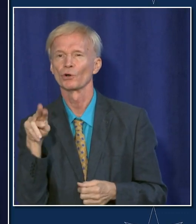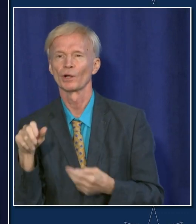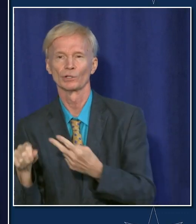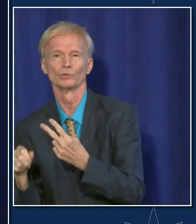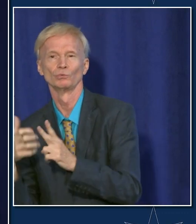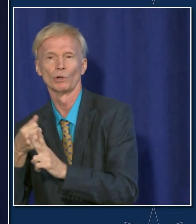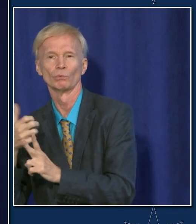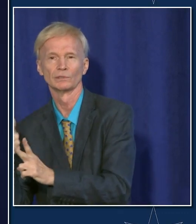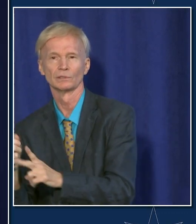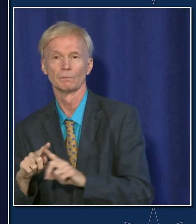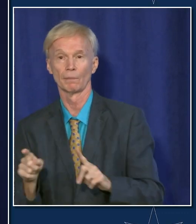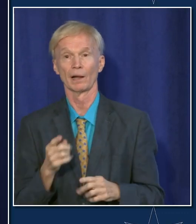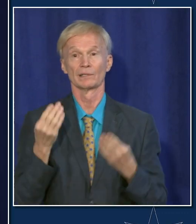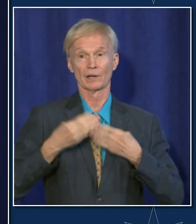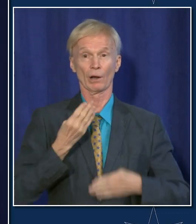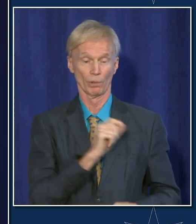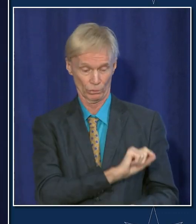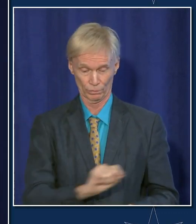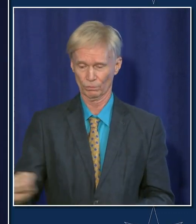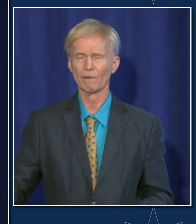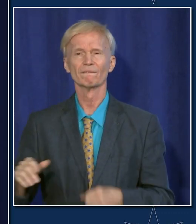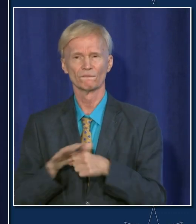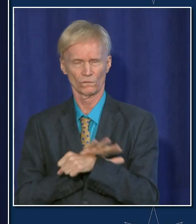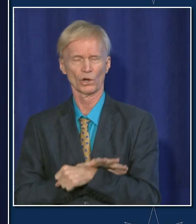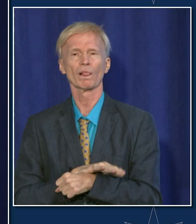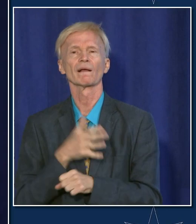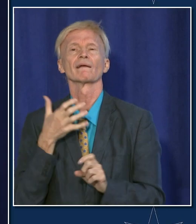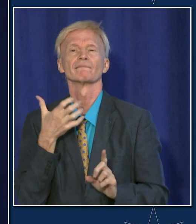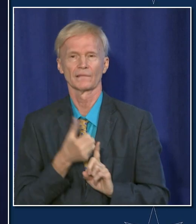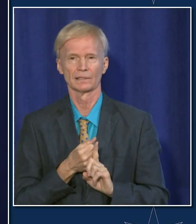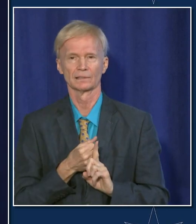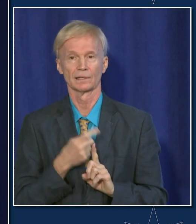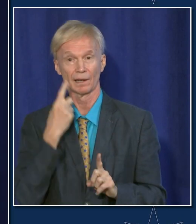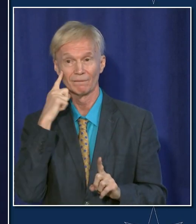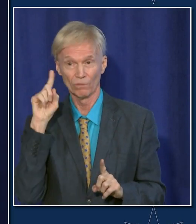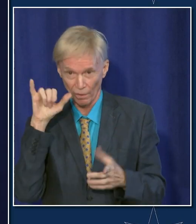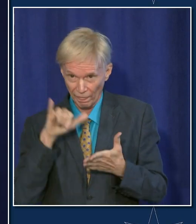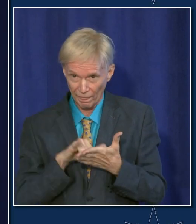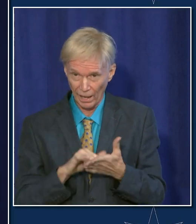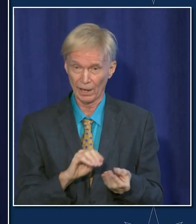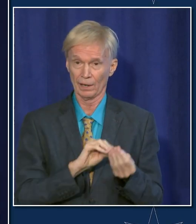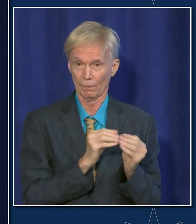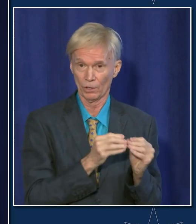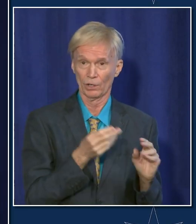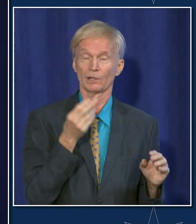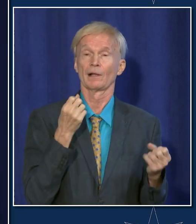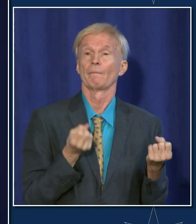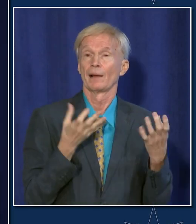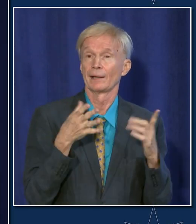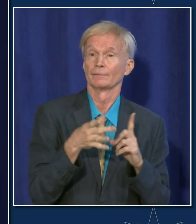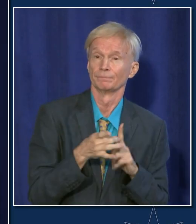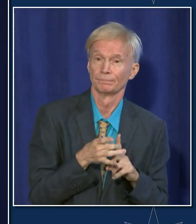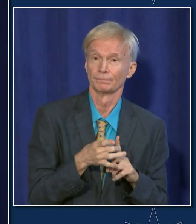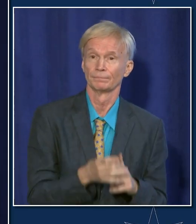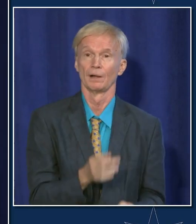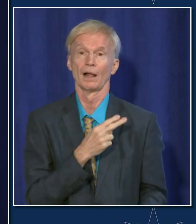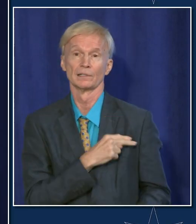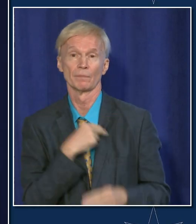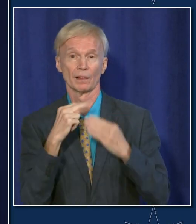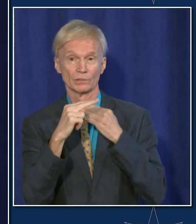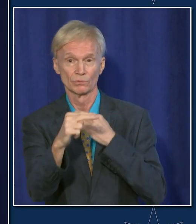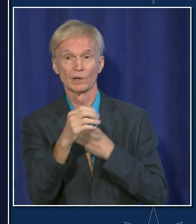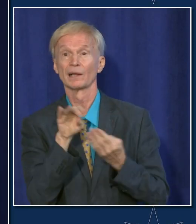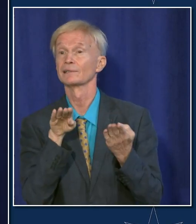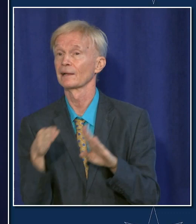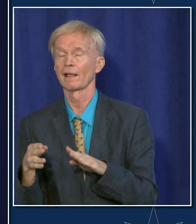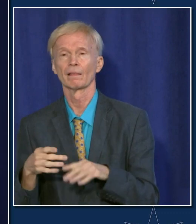blue represents fully vaccinated people. And for cases, hospitalizations, and deaths, we are seeing it continue to land predominantly